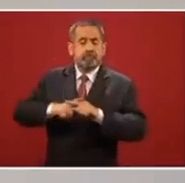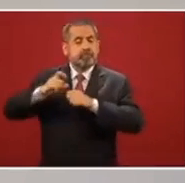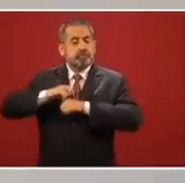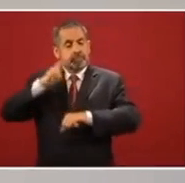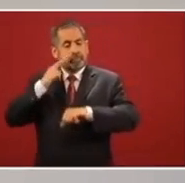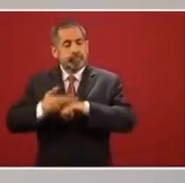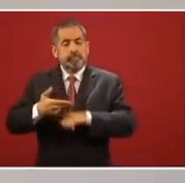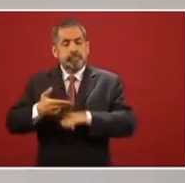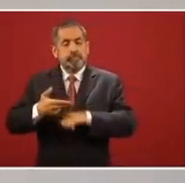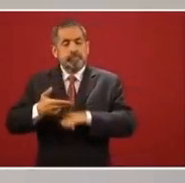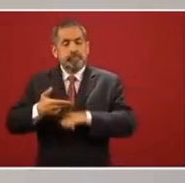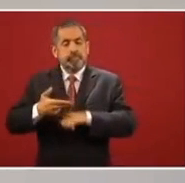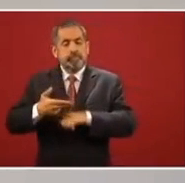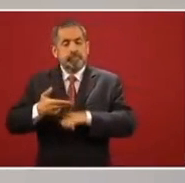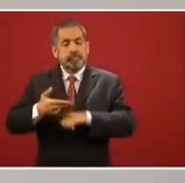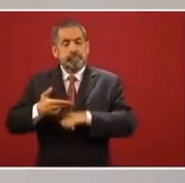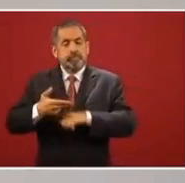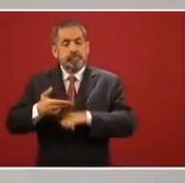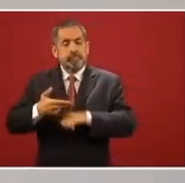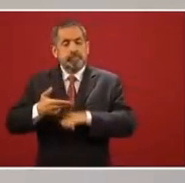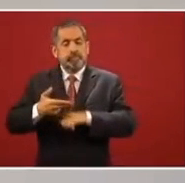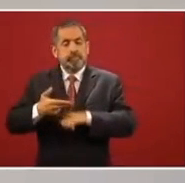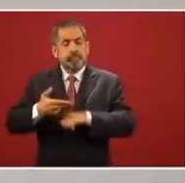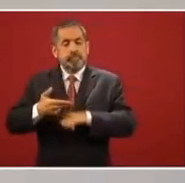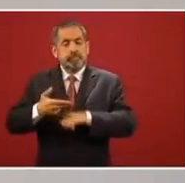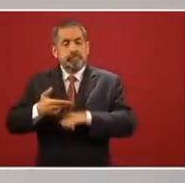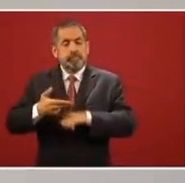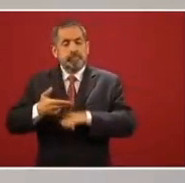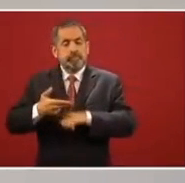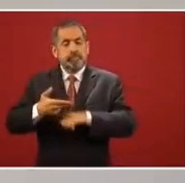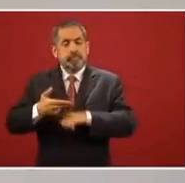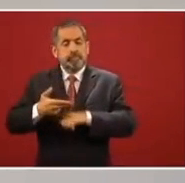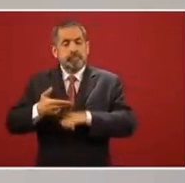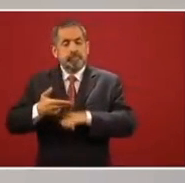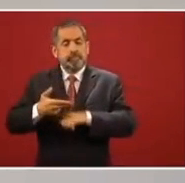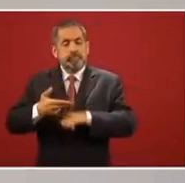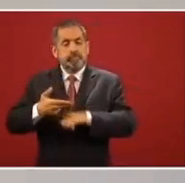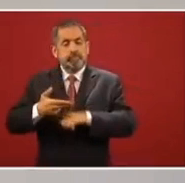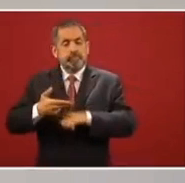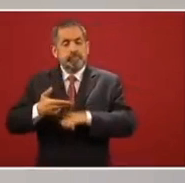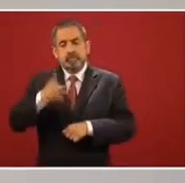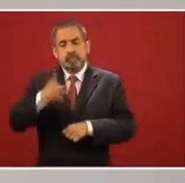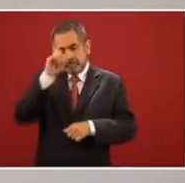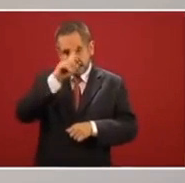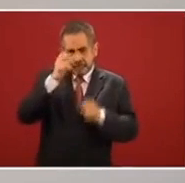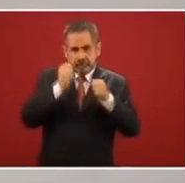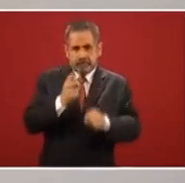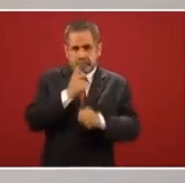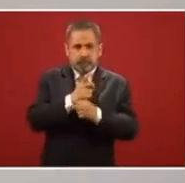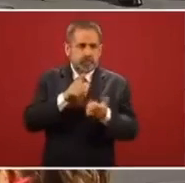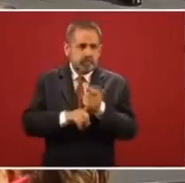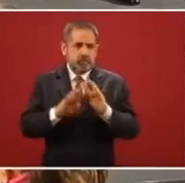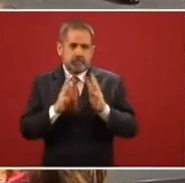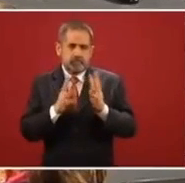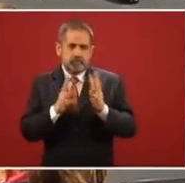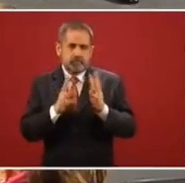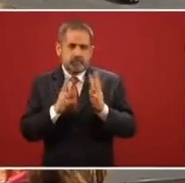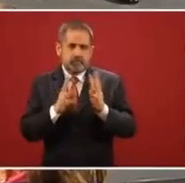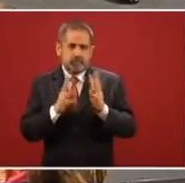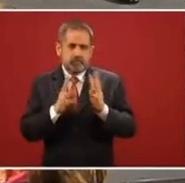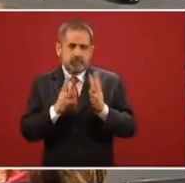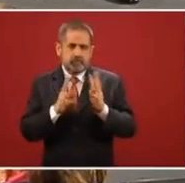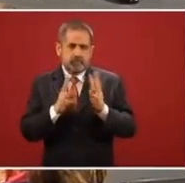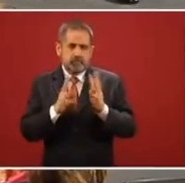Consejo de Salubridad General? And who presides over the General Health Care Council? El presidente de la República.